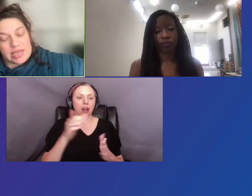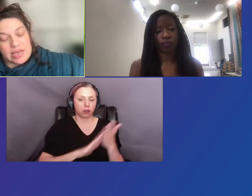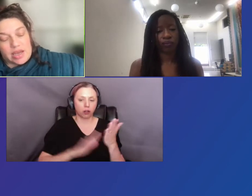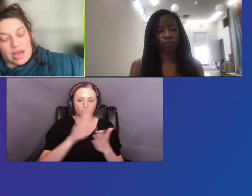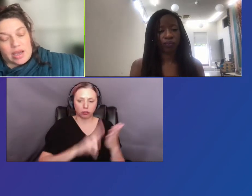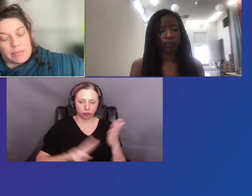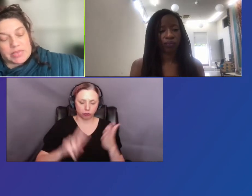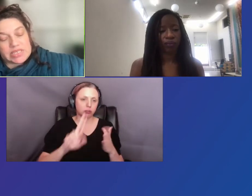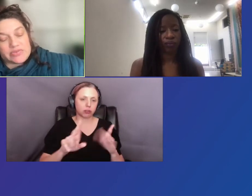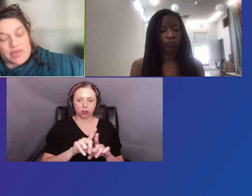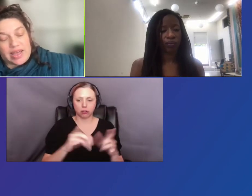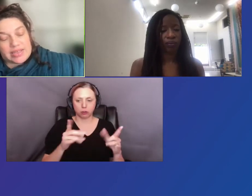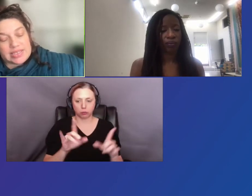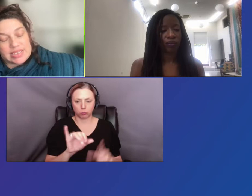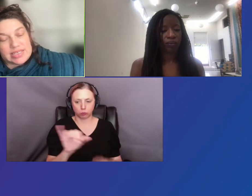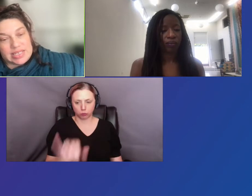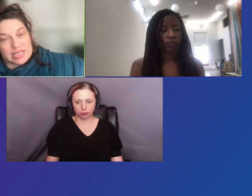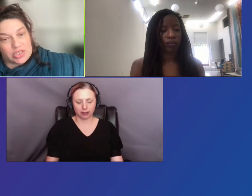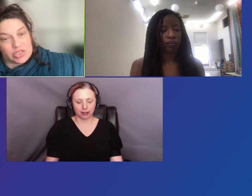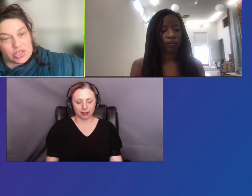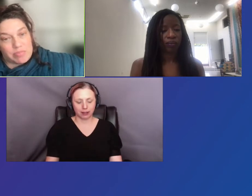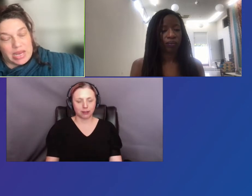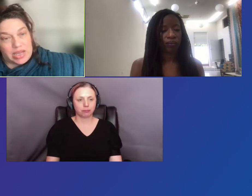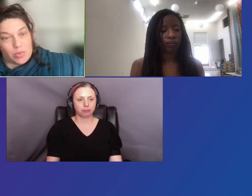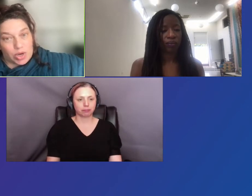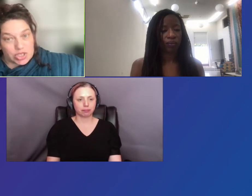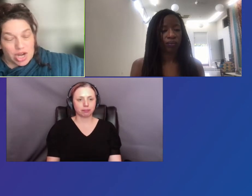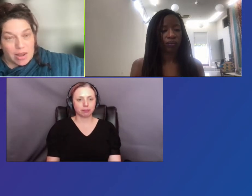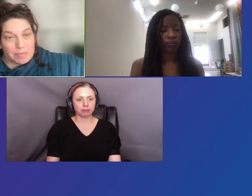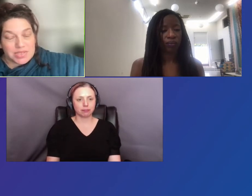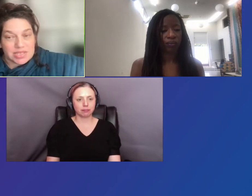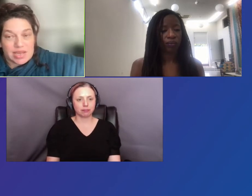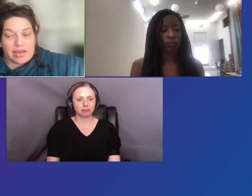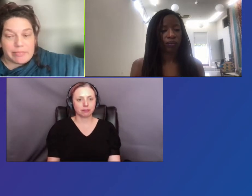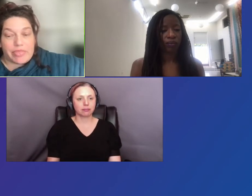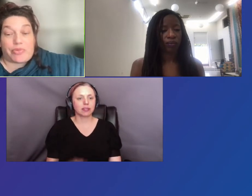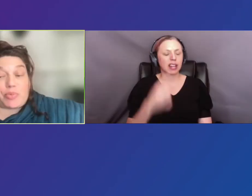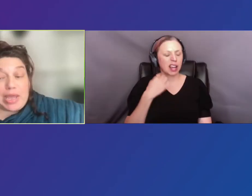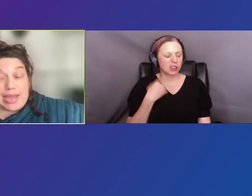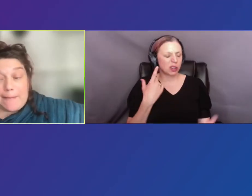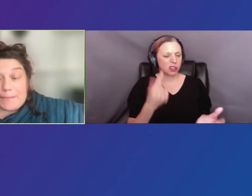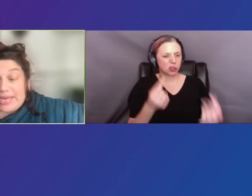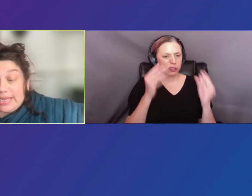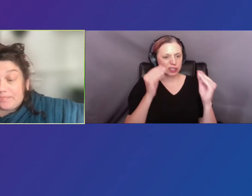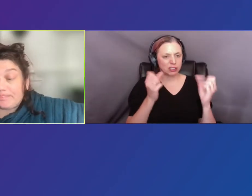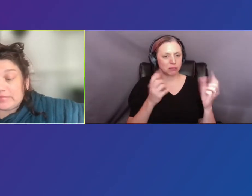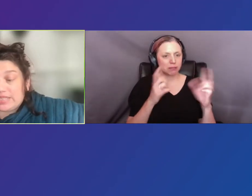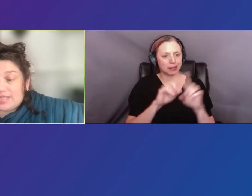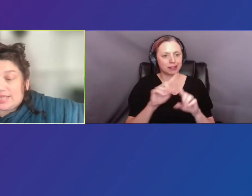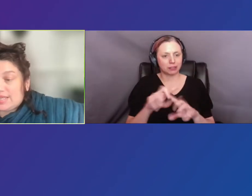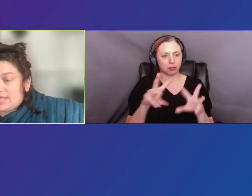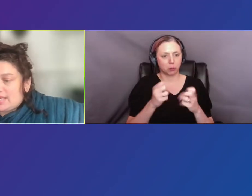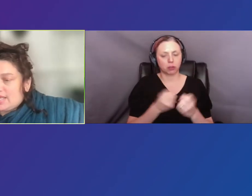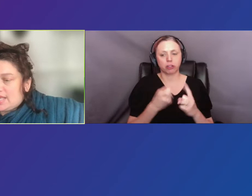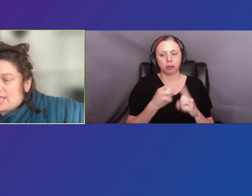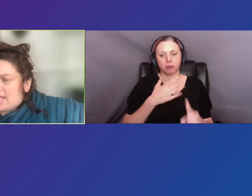and devise and teach many workshops through my company.